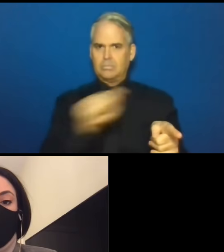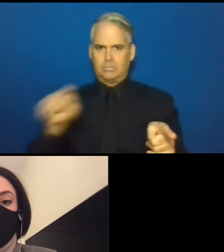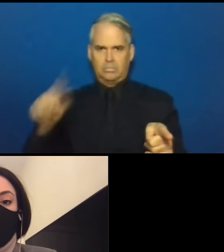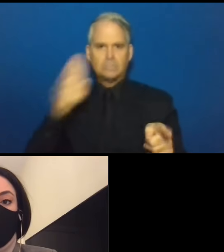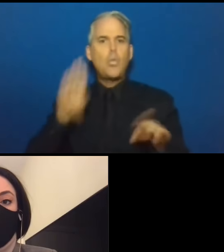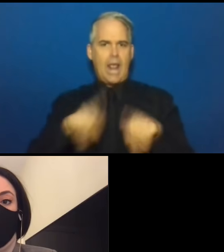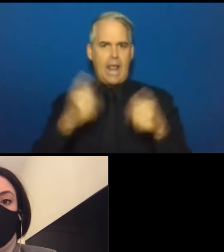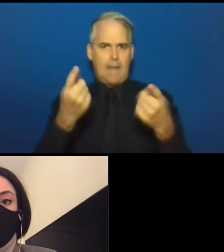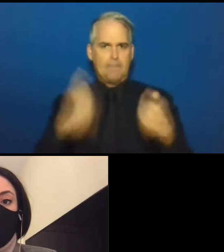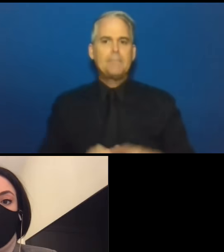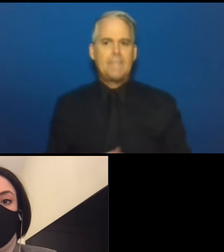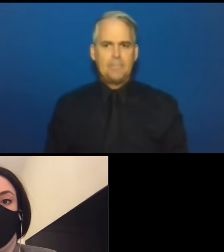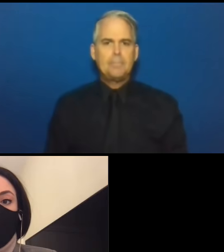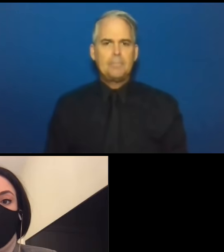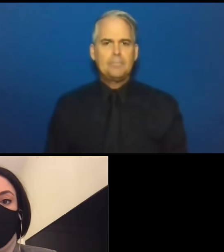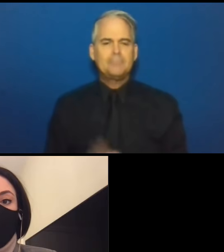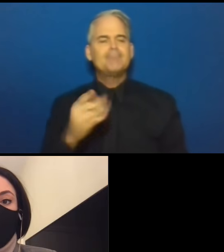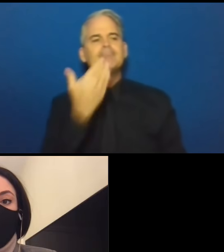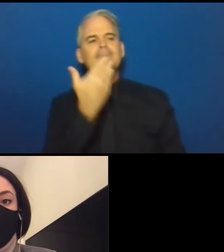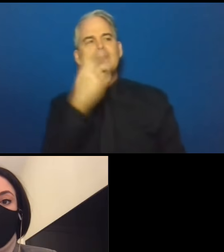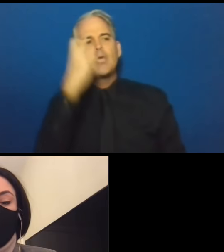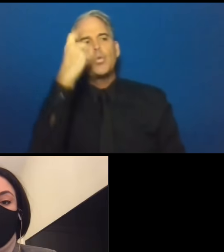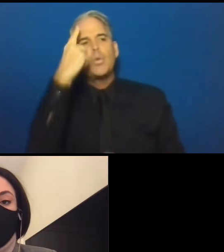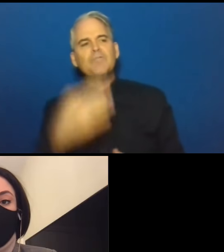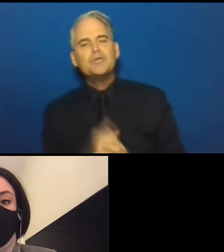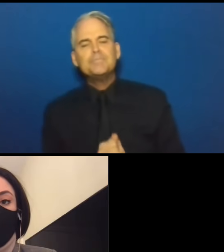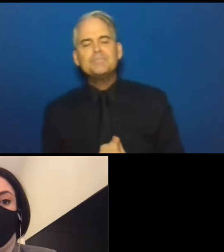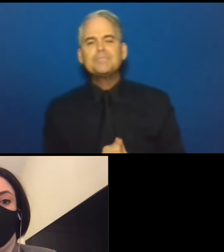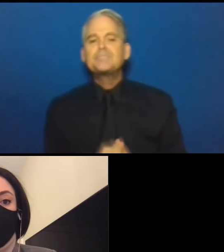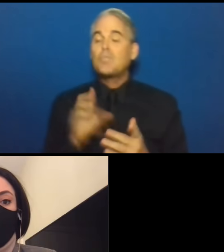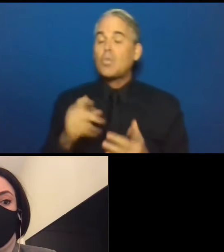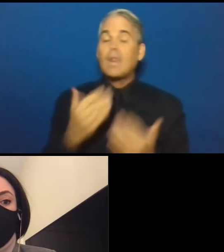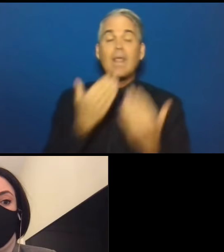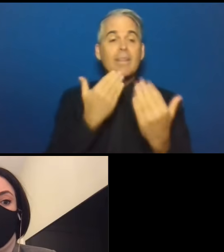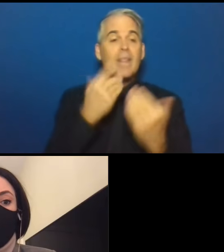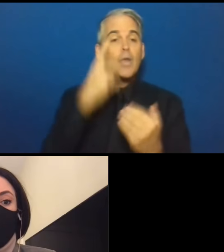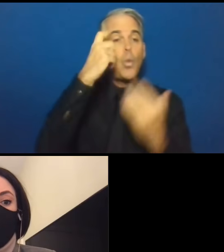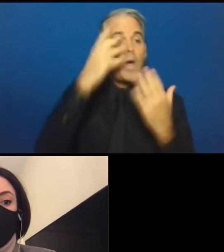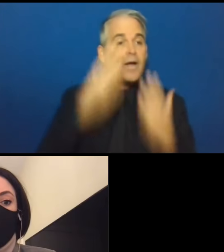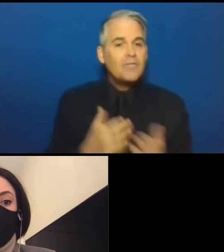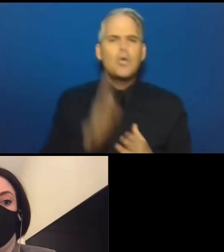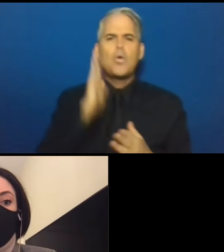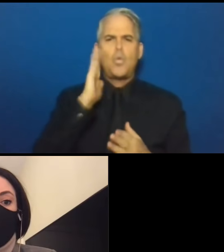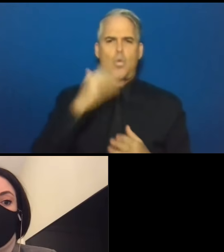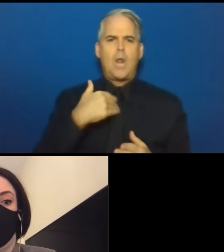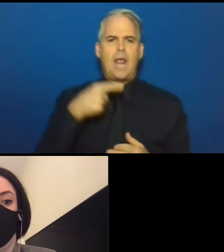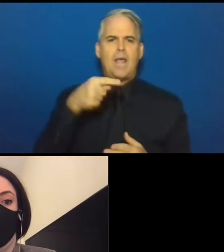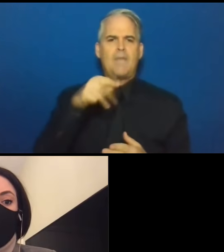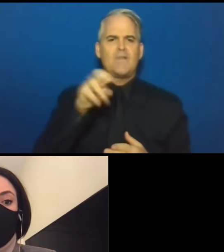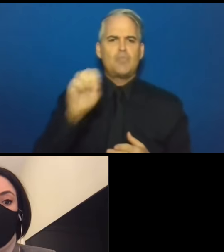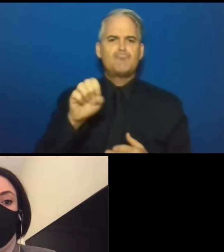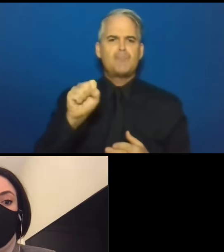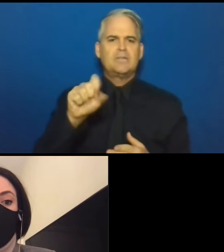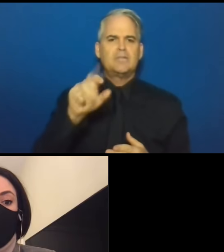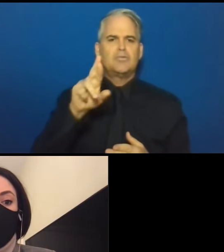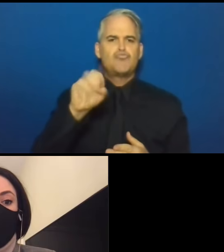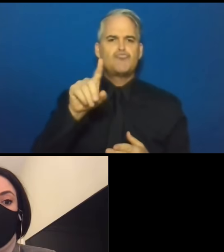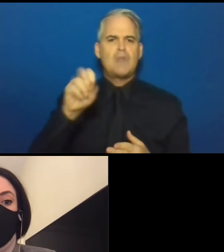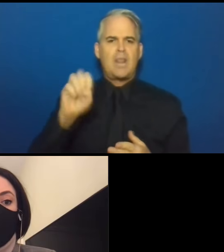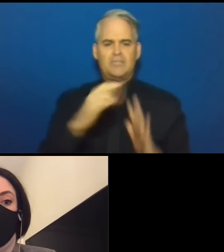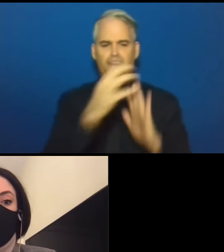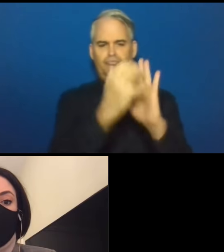Thank you very much, Governor Sisolak. Thank you. Thank you, Governor. We'll have a press release out to media after this is